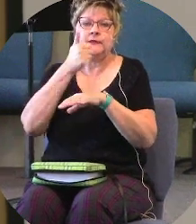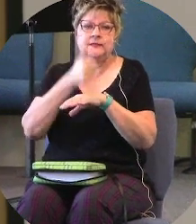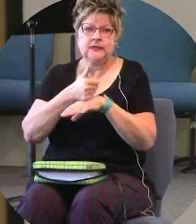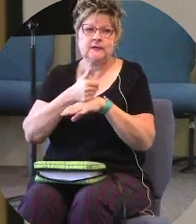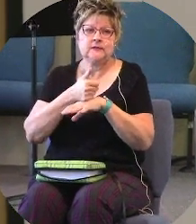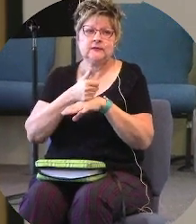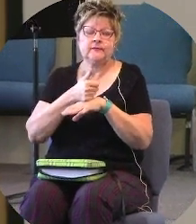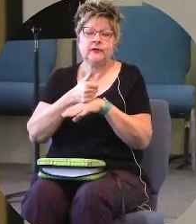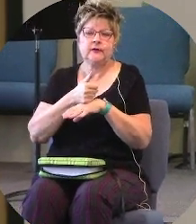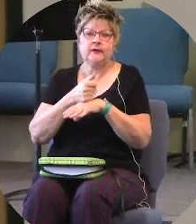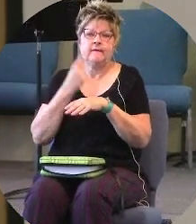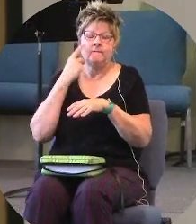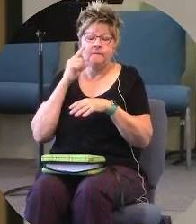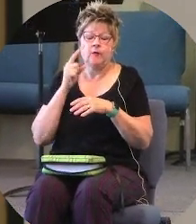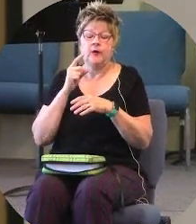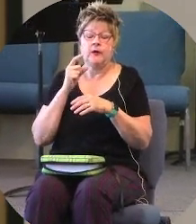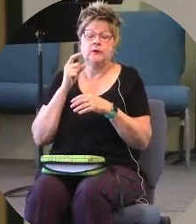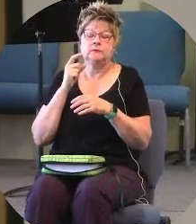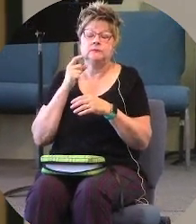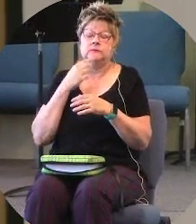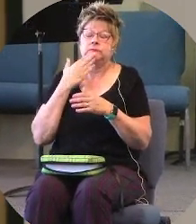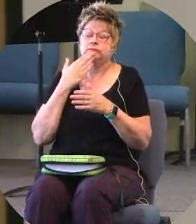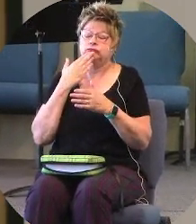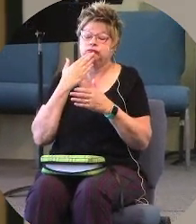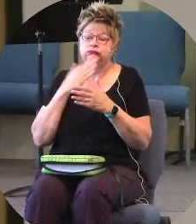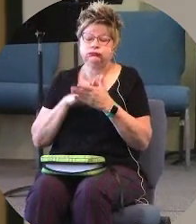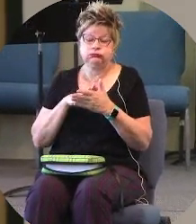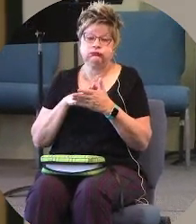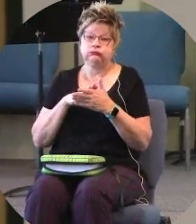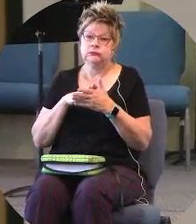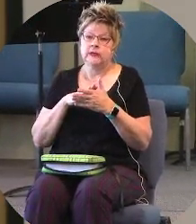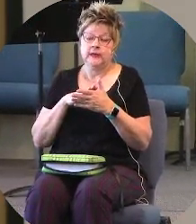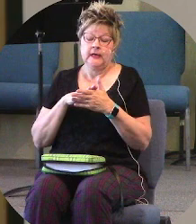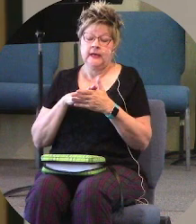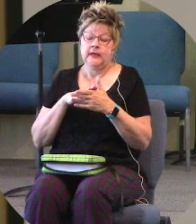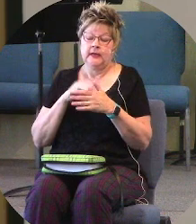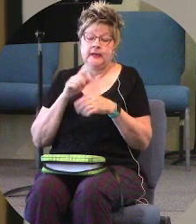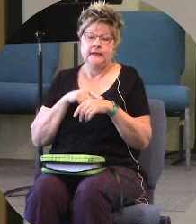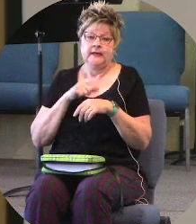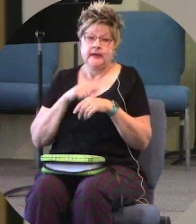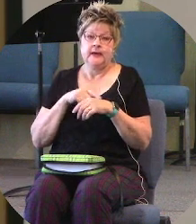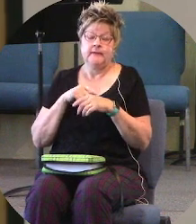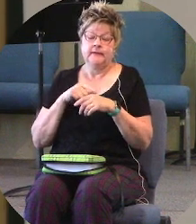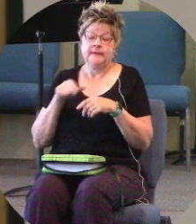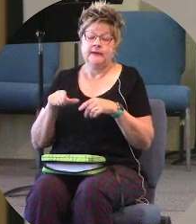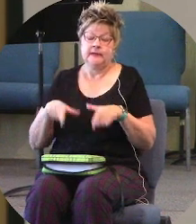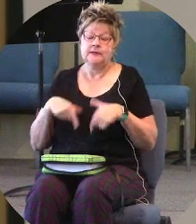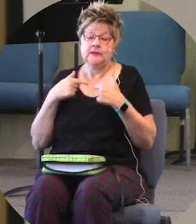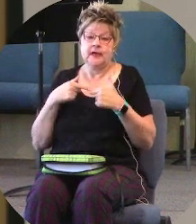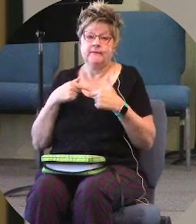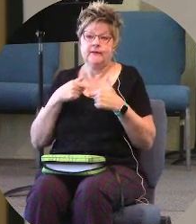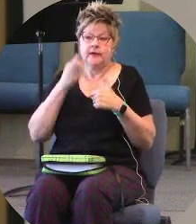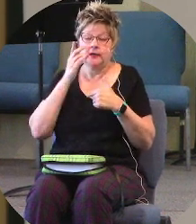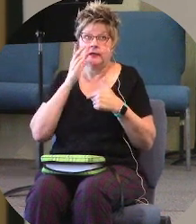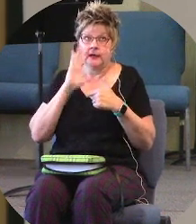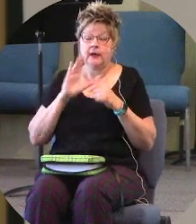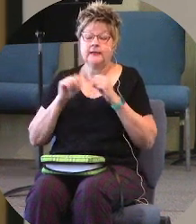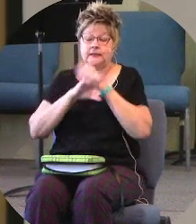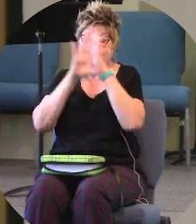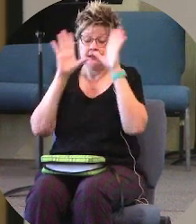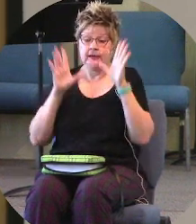for a rough passage in this life, and that God is very clear that when we do things and do life His